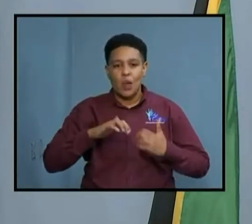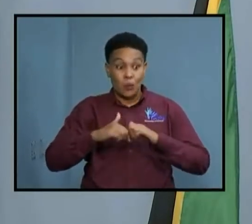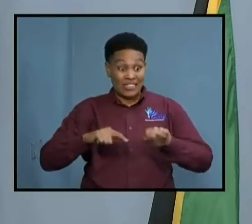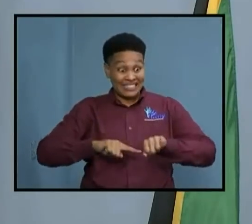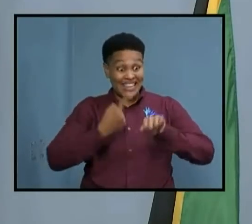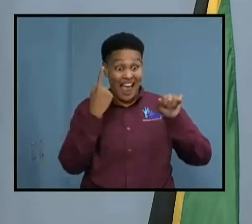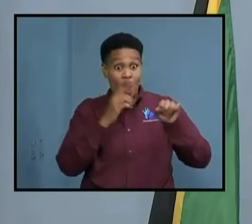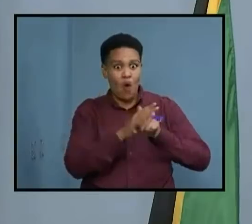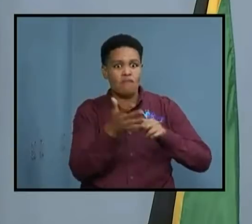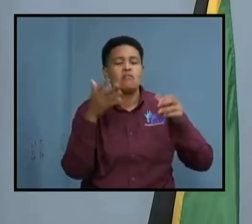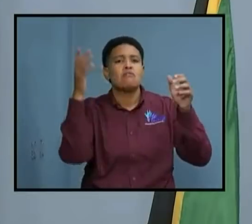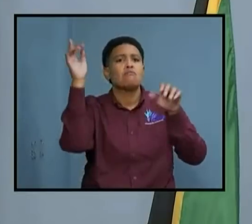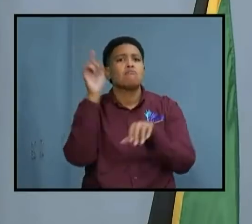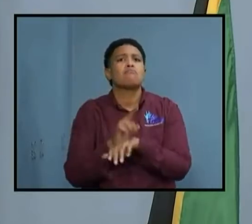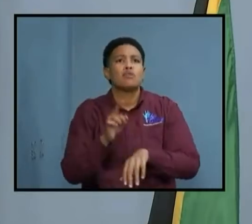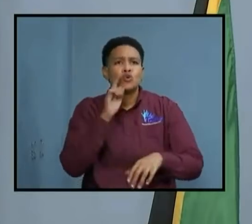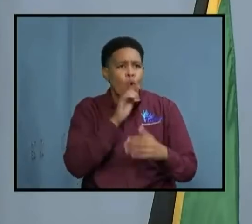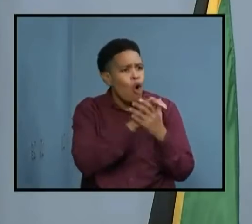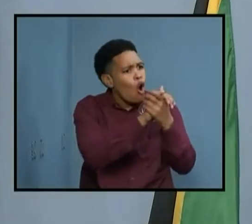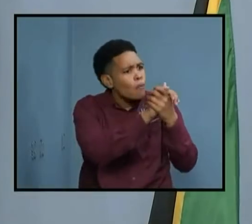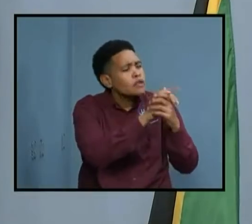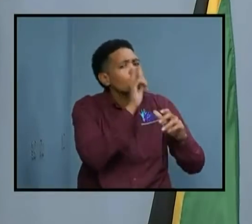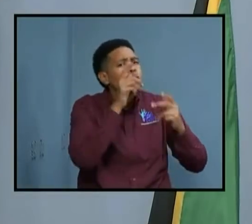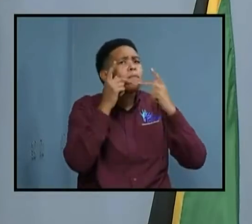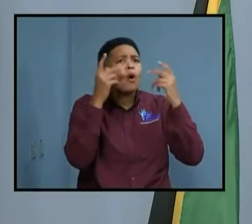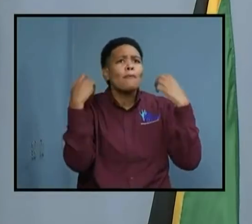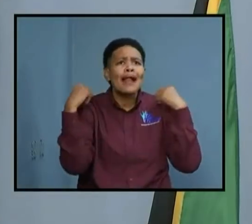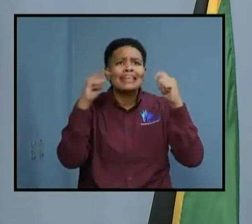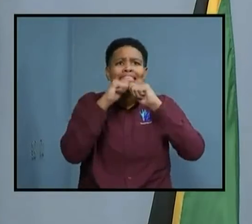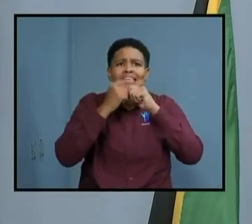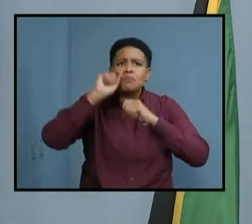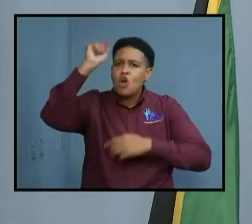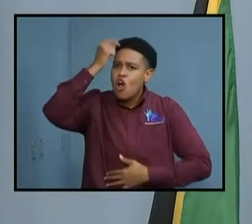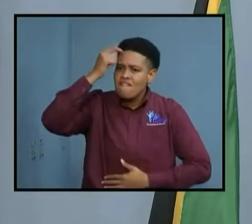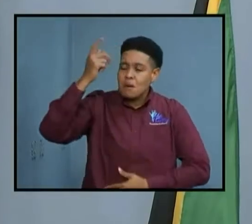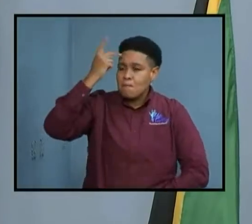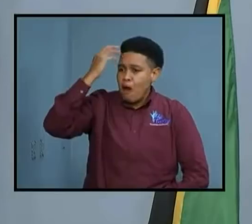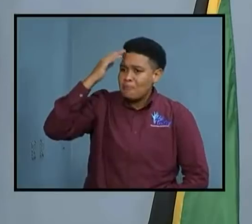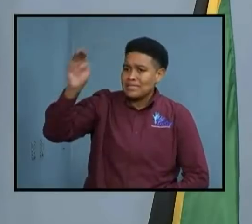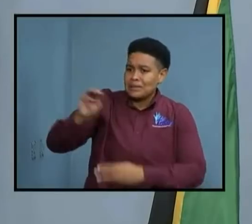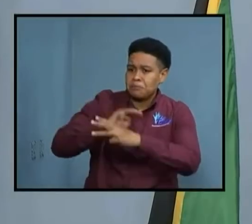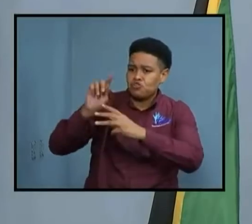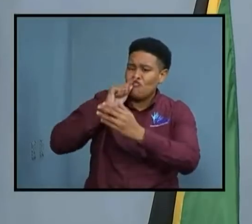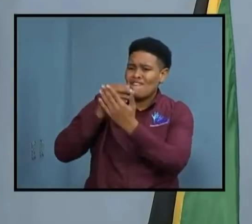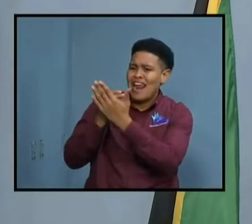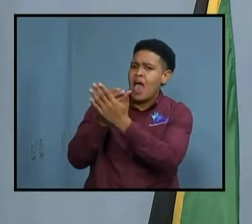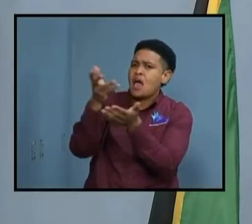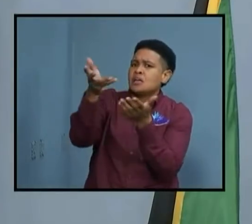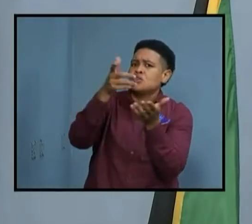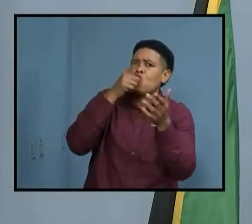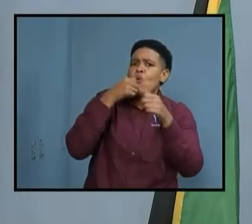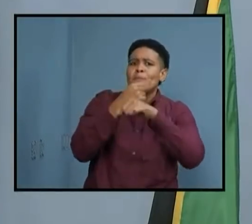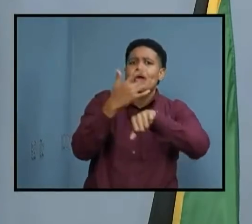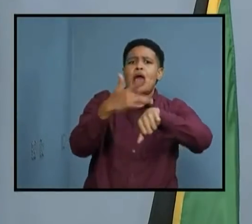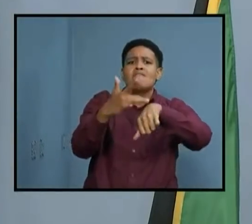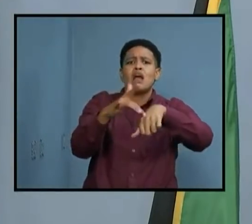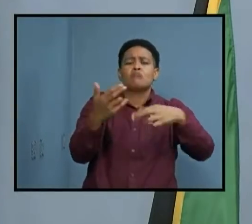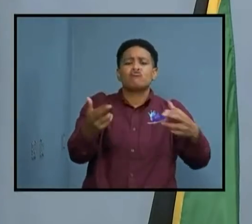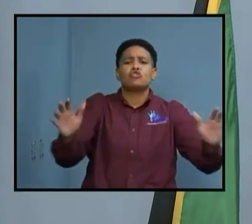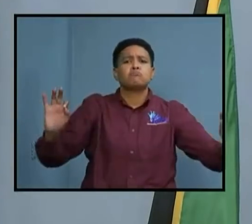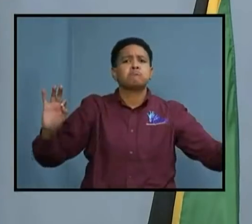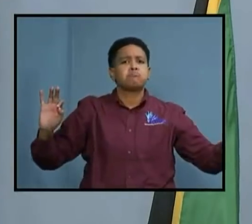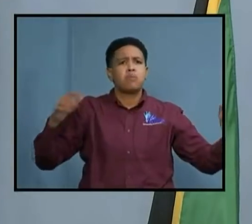the public health team, to the government, to the Prime Minister, to the Ministry of Finance, that has made the resources available. We